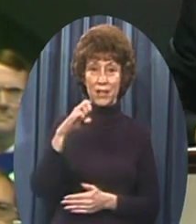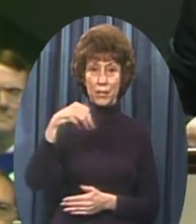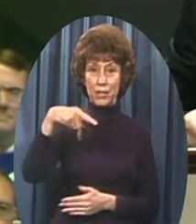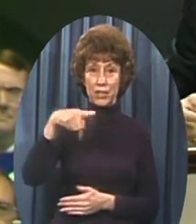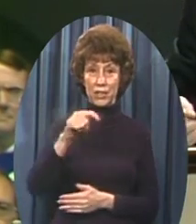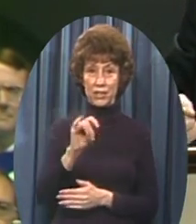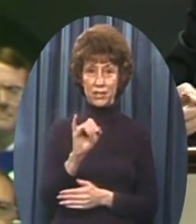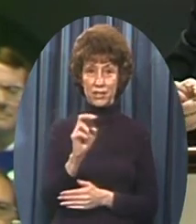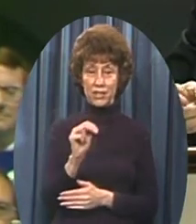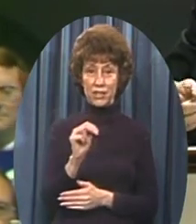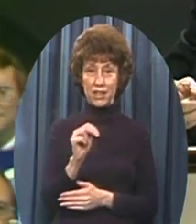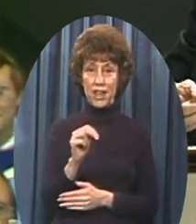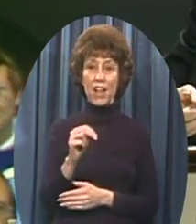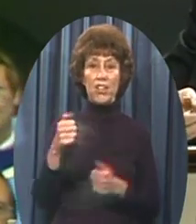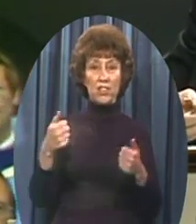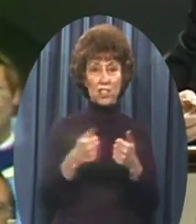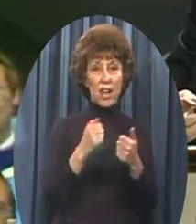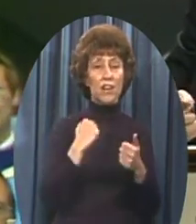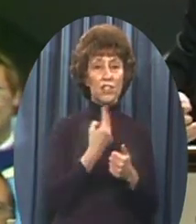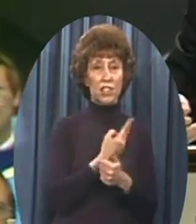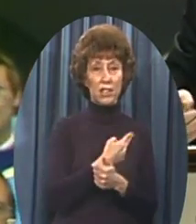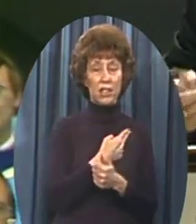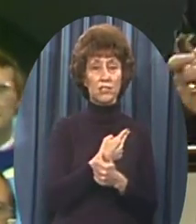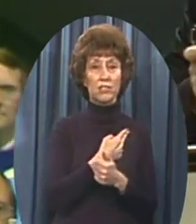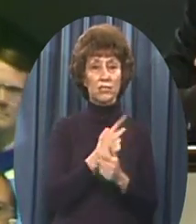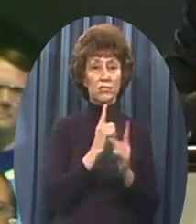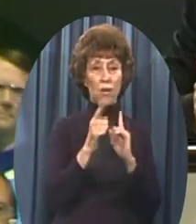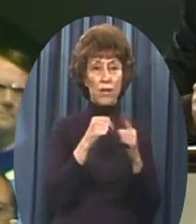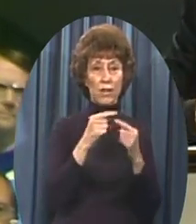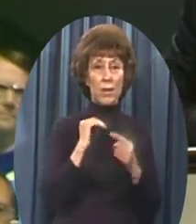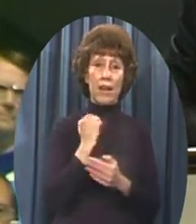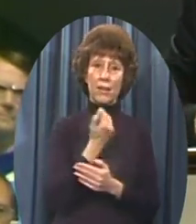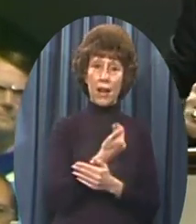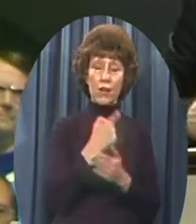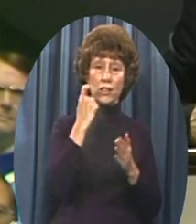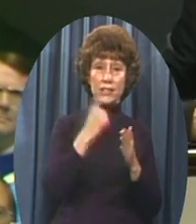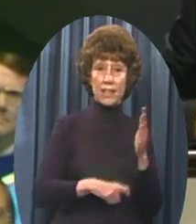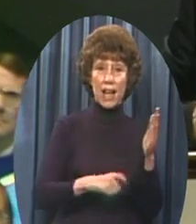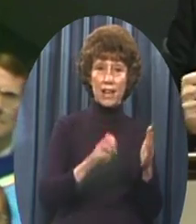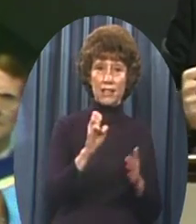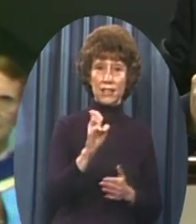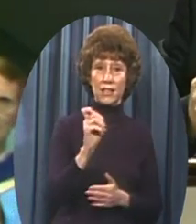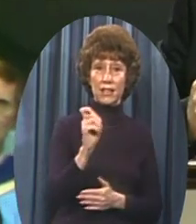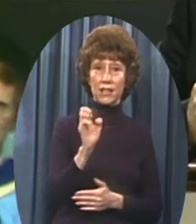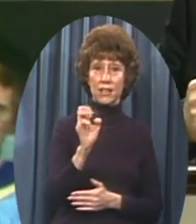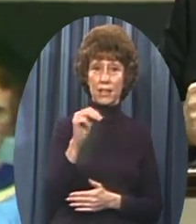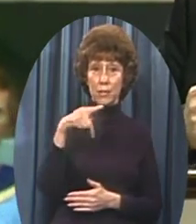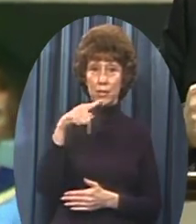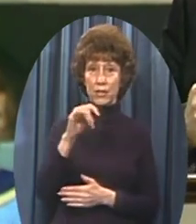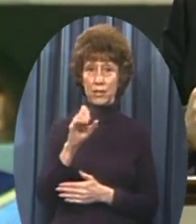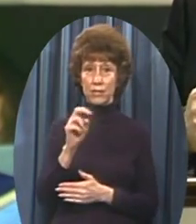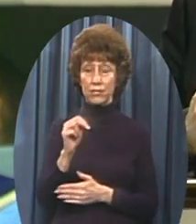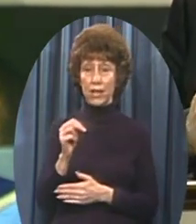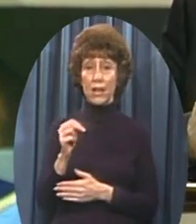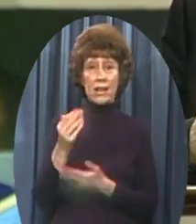being questioned and challenged by some. It's okay for the National Council of Churches to say what they're saying.